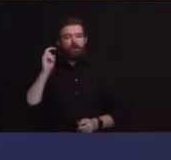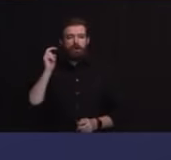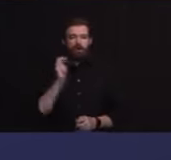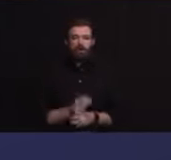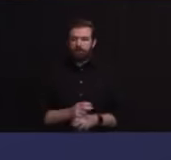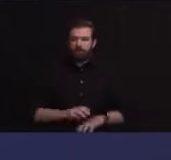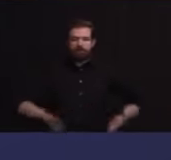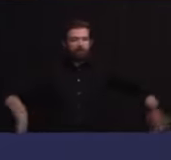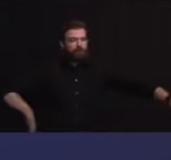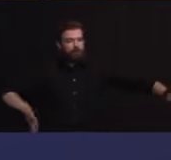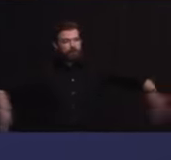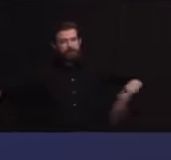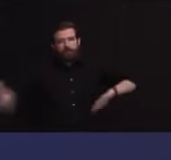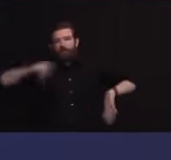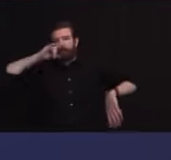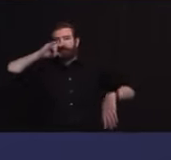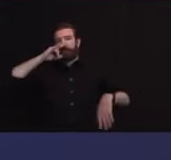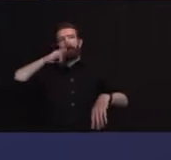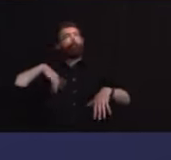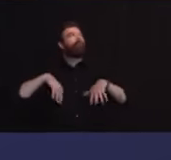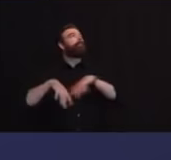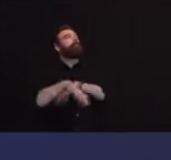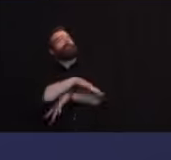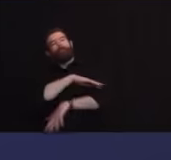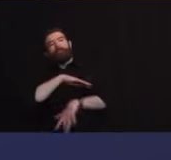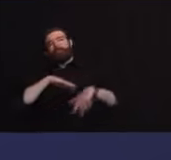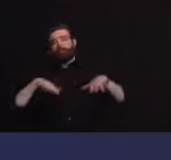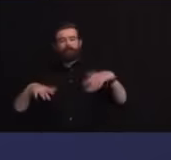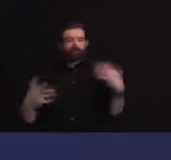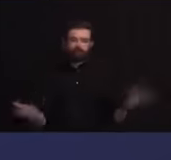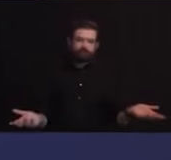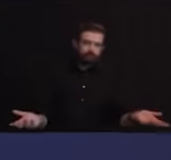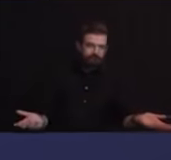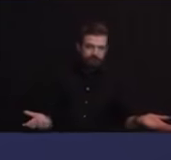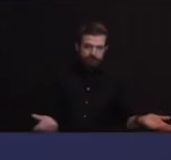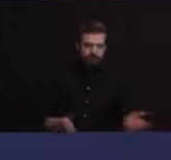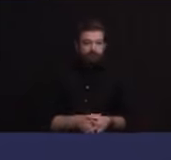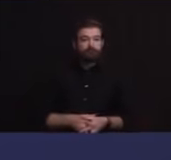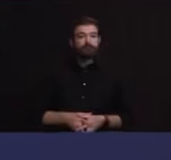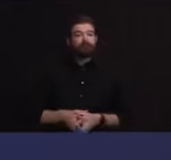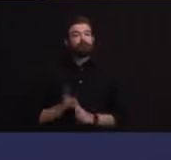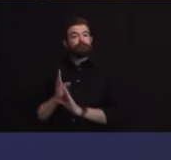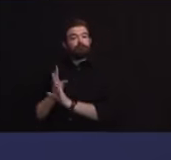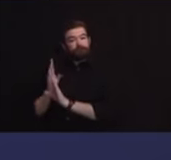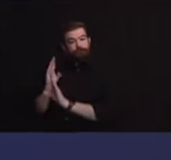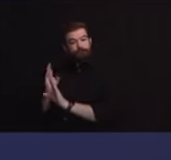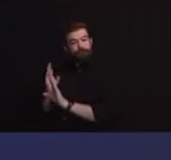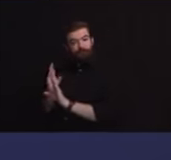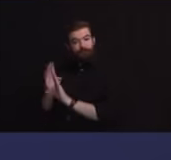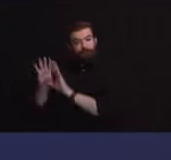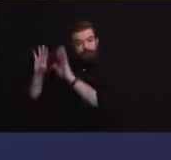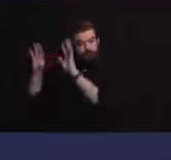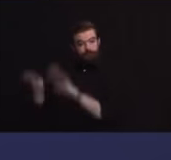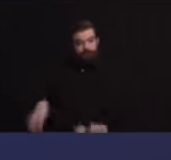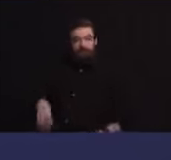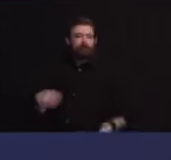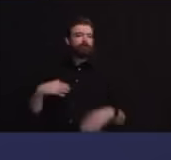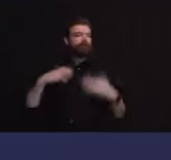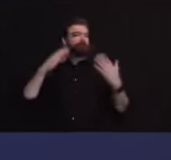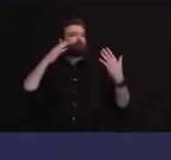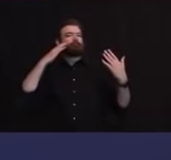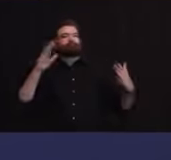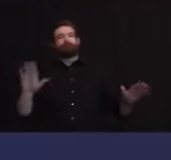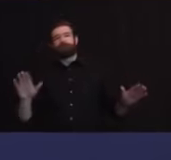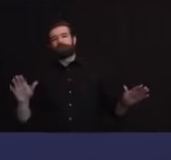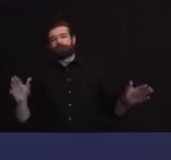But I'd like the experts to comment on that. I've got no color on the partition. I've not seen any shower curtains, I have to